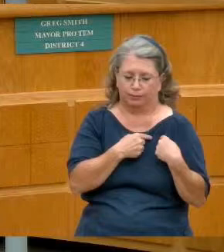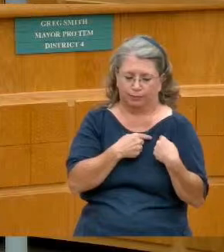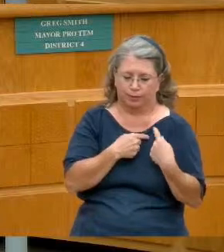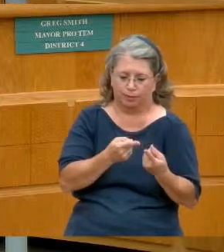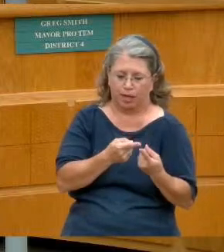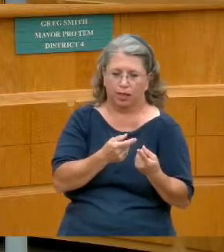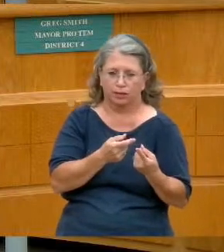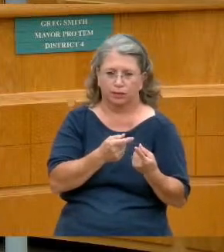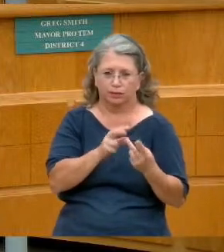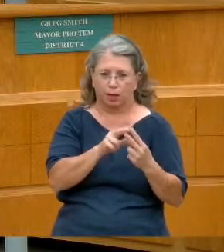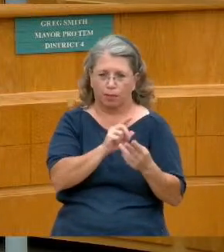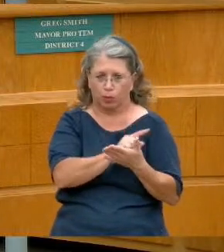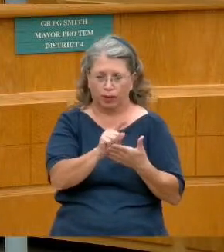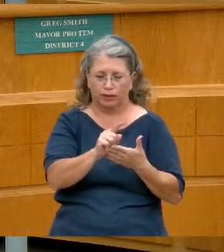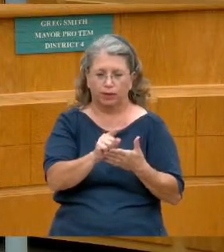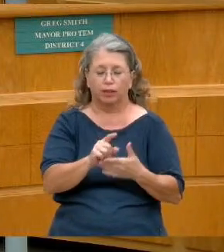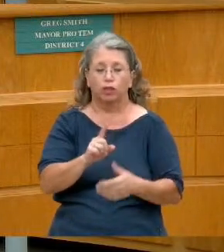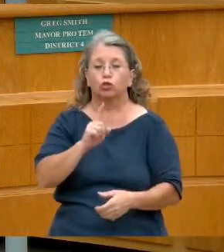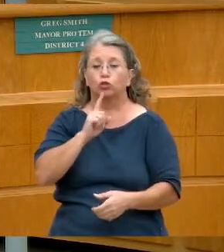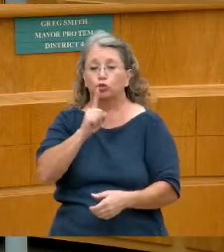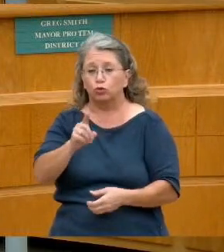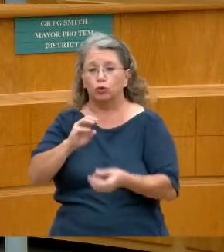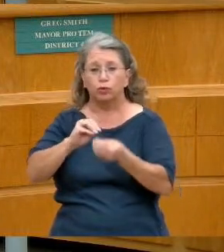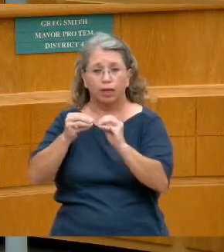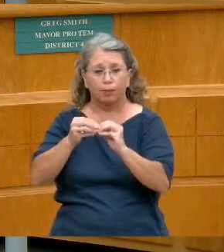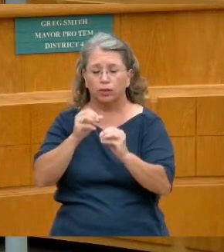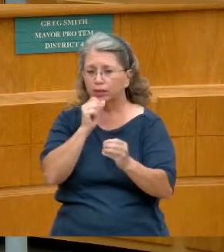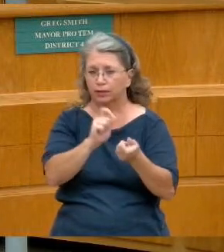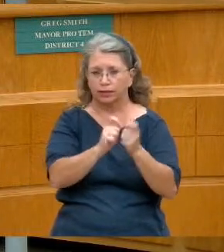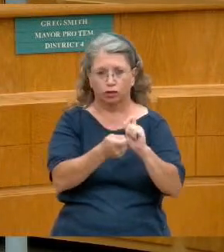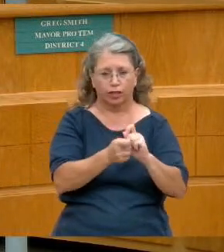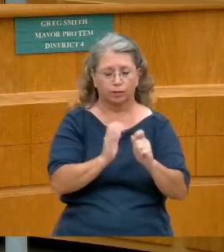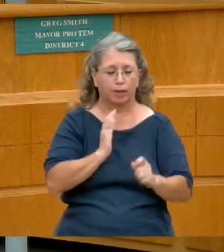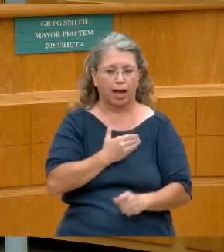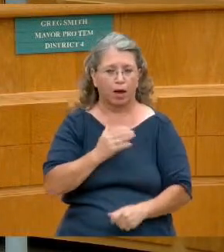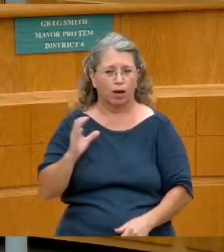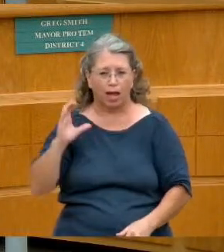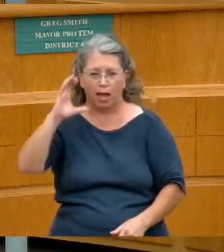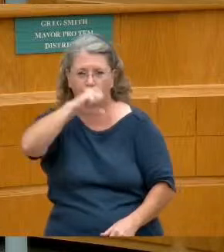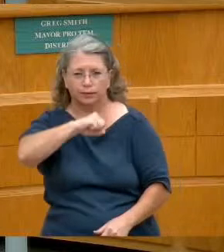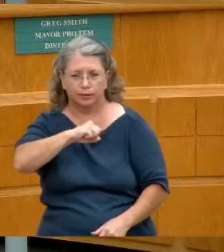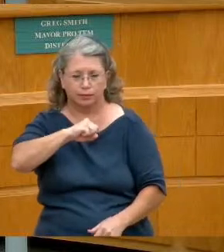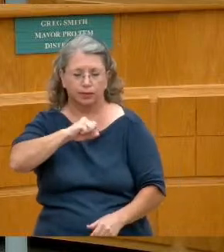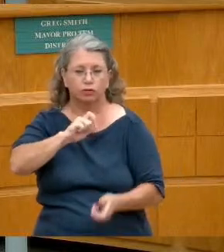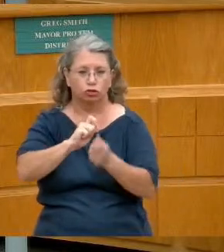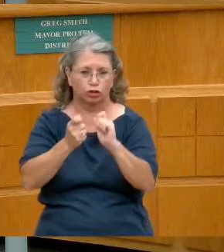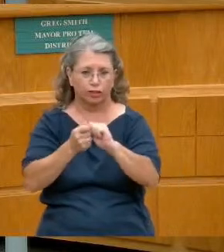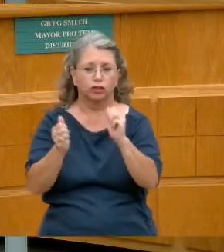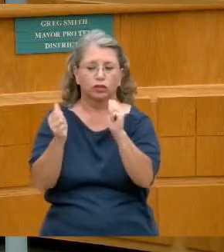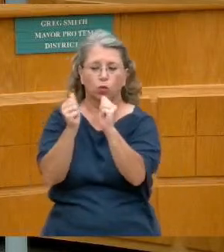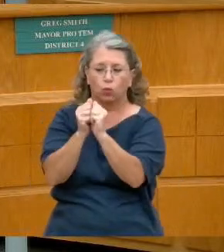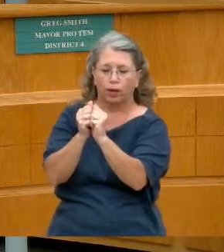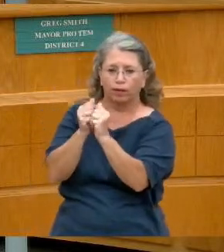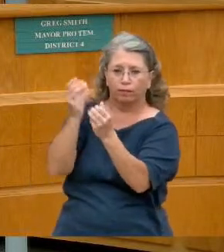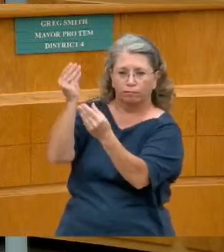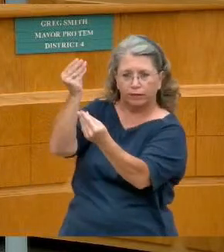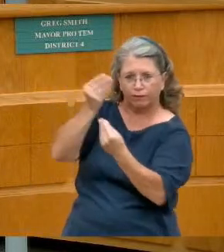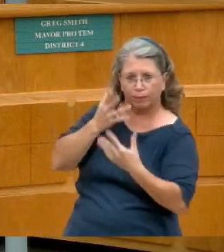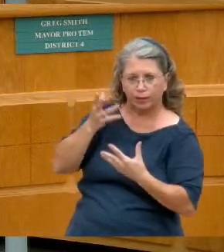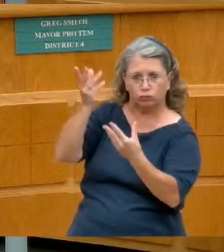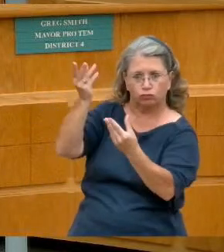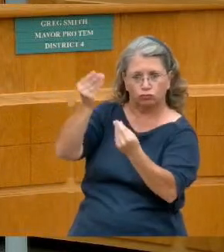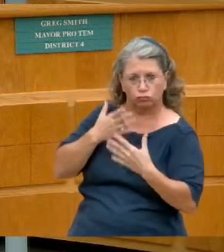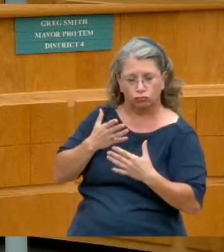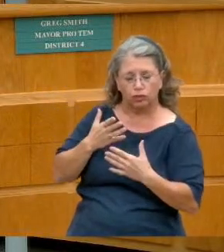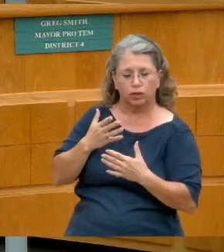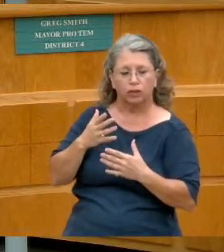the actual number, the true number, doesn't change, but our estimate of it changes as we get more information. And so, presumably, as